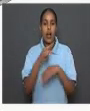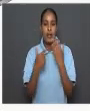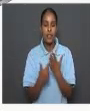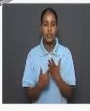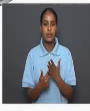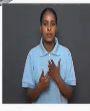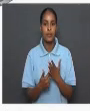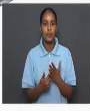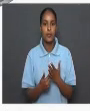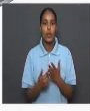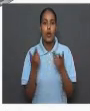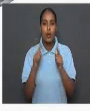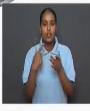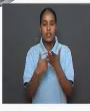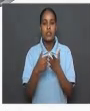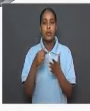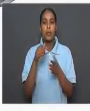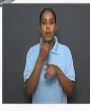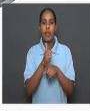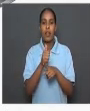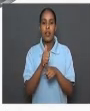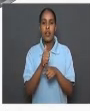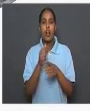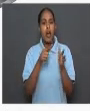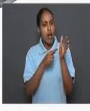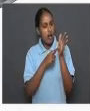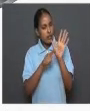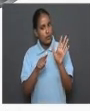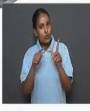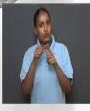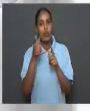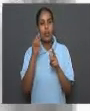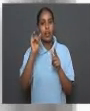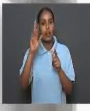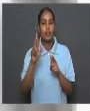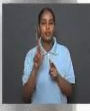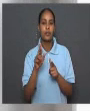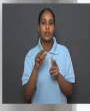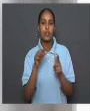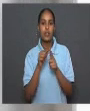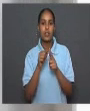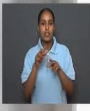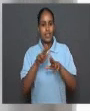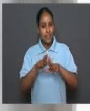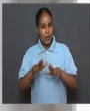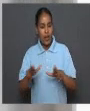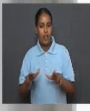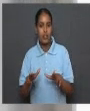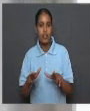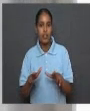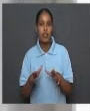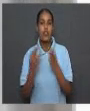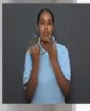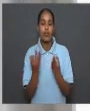However, when this metal is exposed to air, it is stabilized by